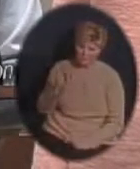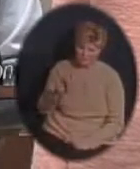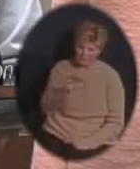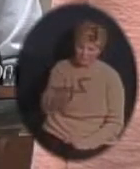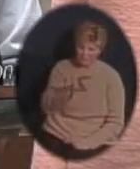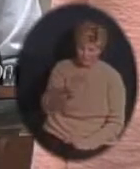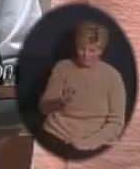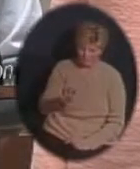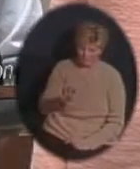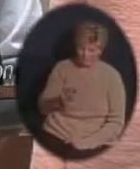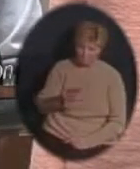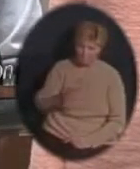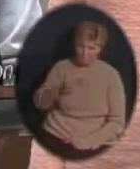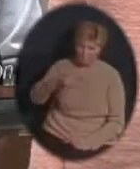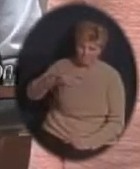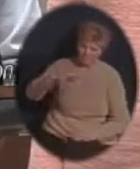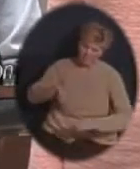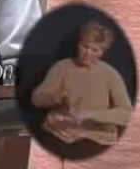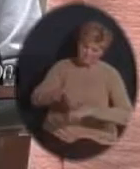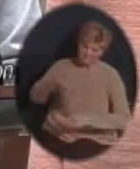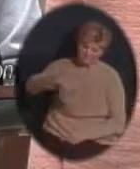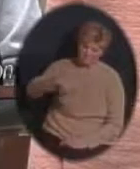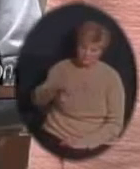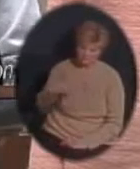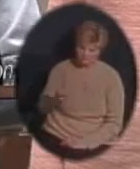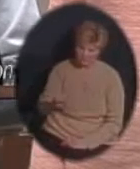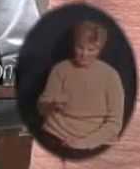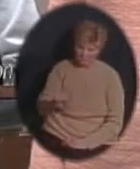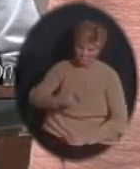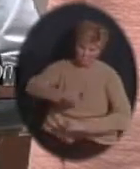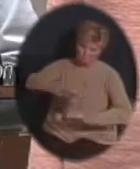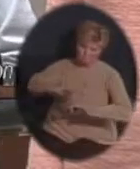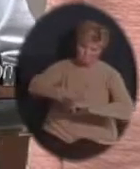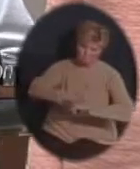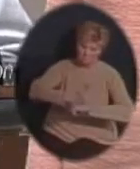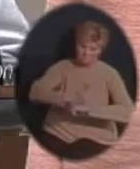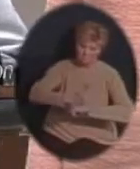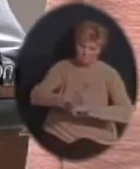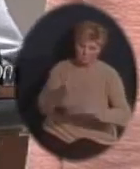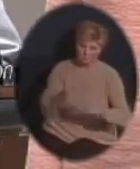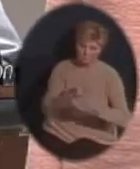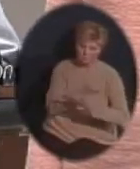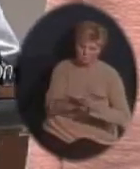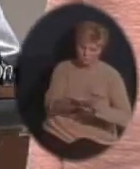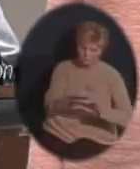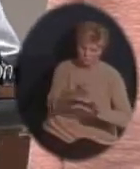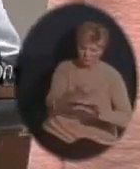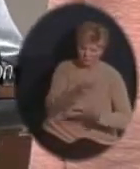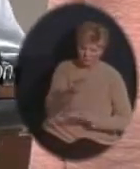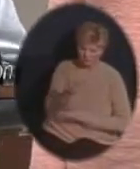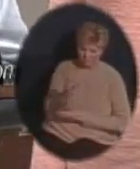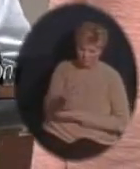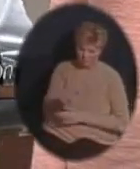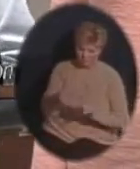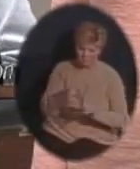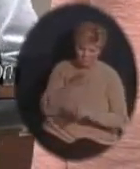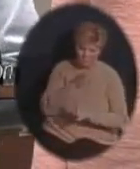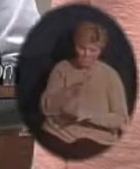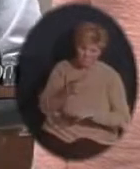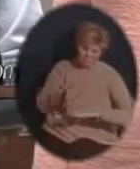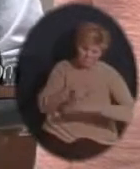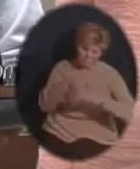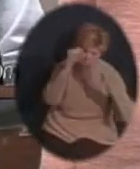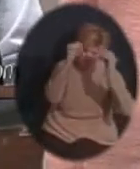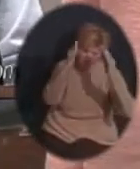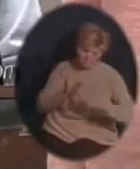Teacher Appreciation Week as the first full week of May. The NEA Representative Assembly then voted to make the Tuesday of